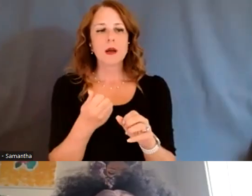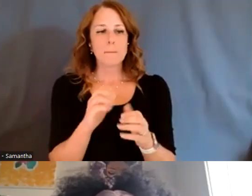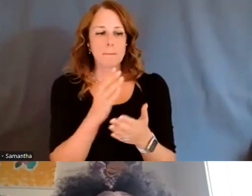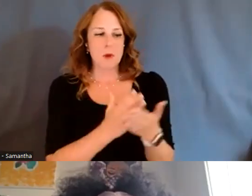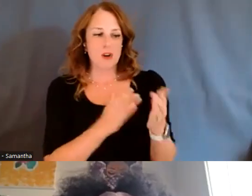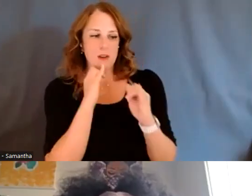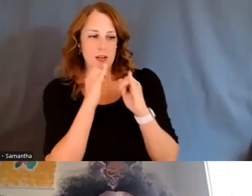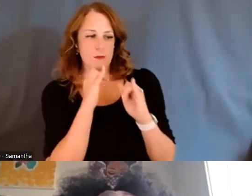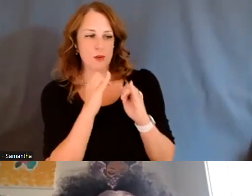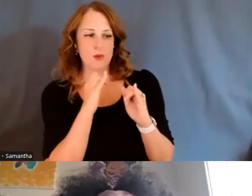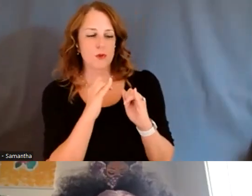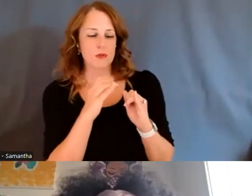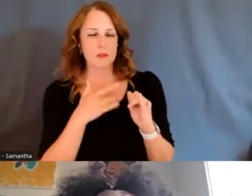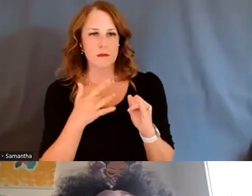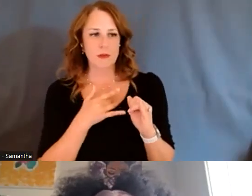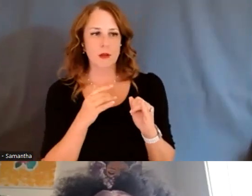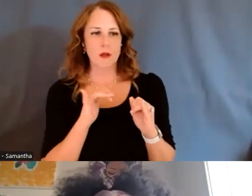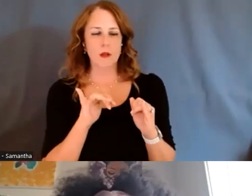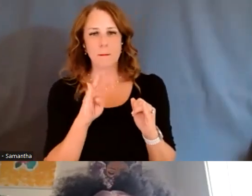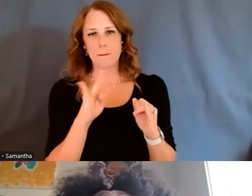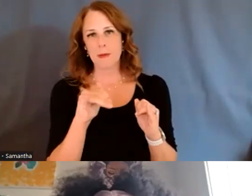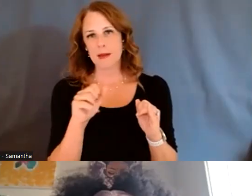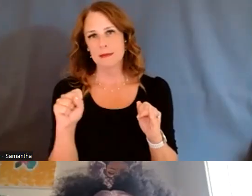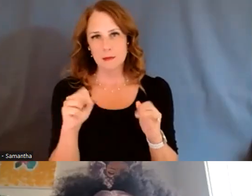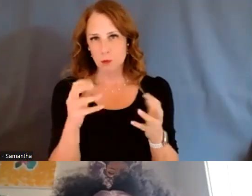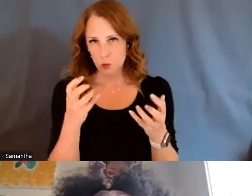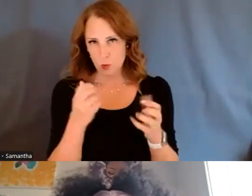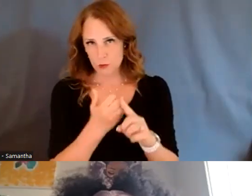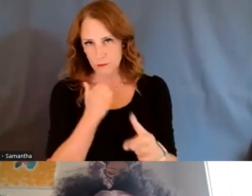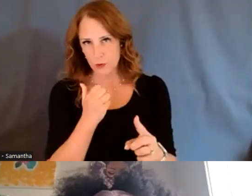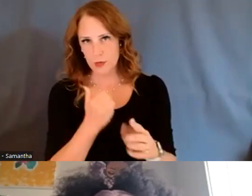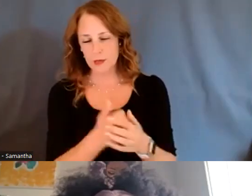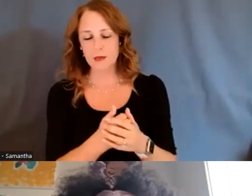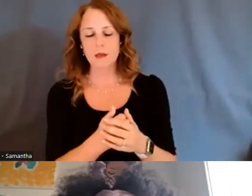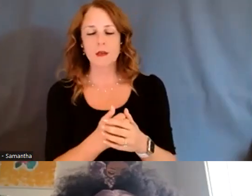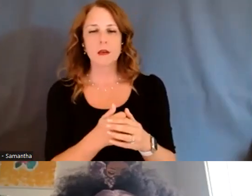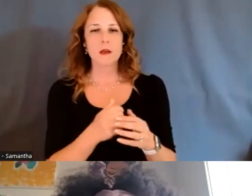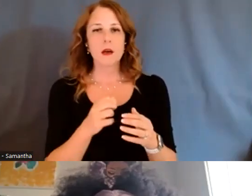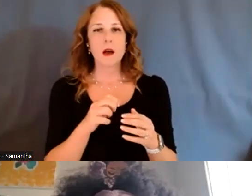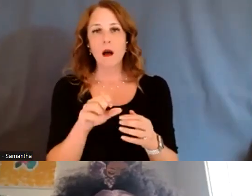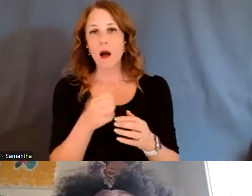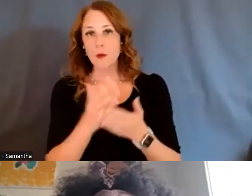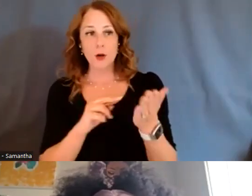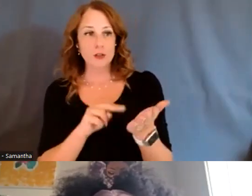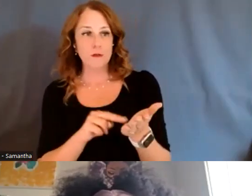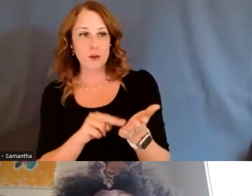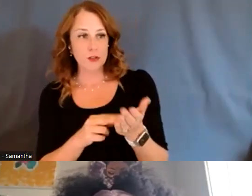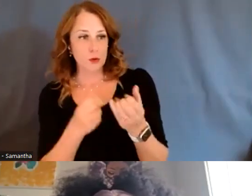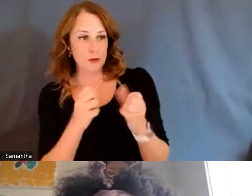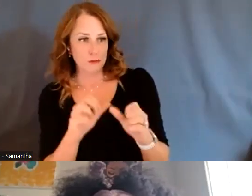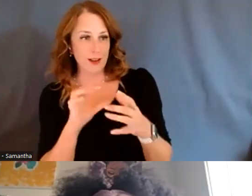be biased in any way. So unlike every other aspect of nursing, we try not to make